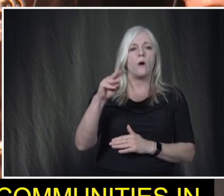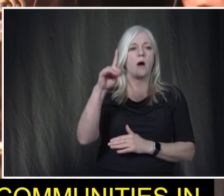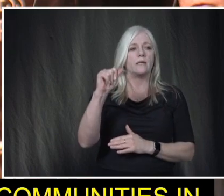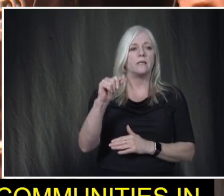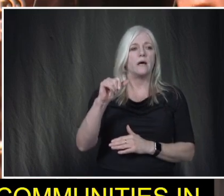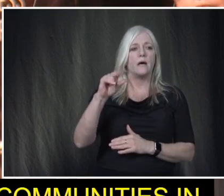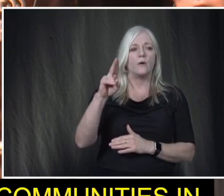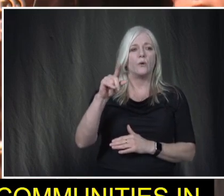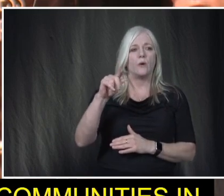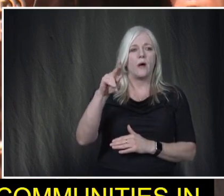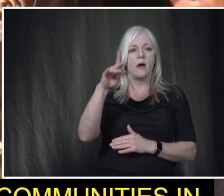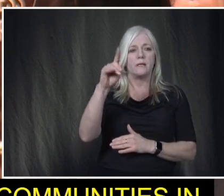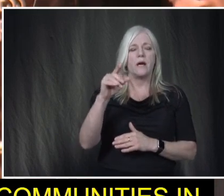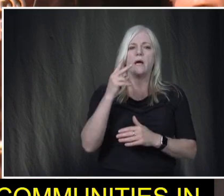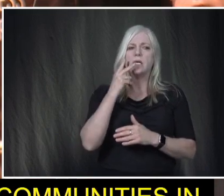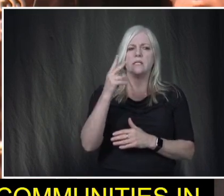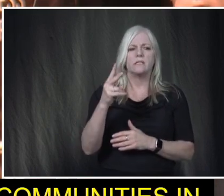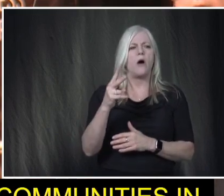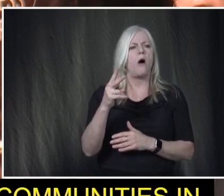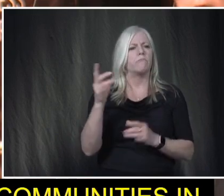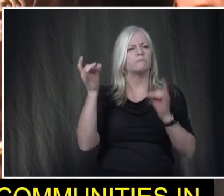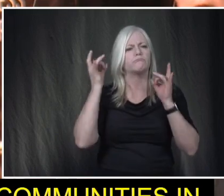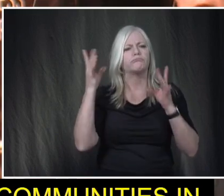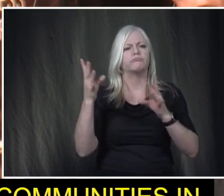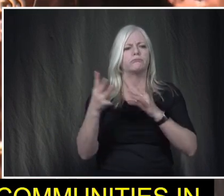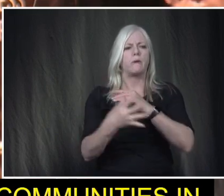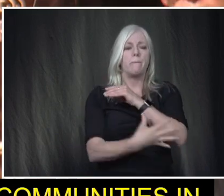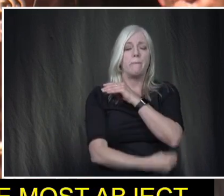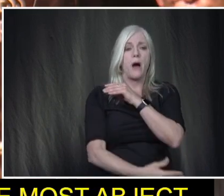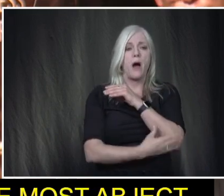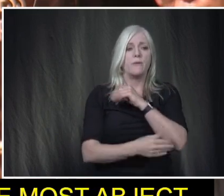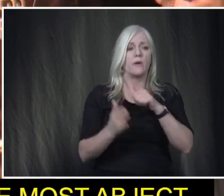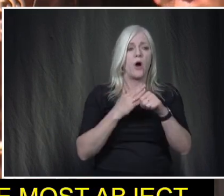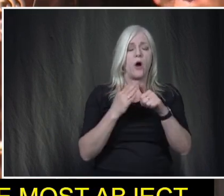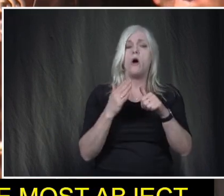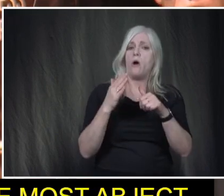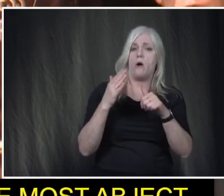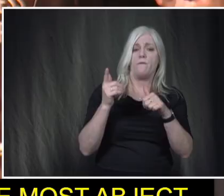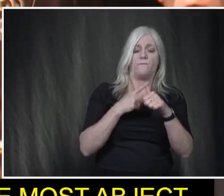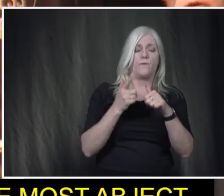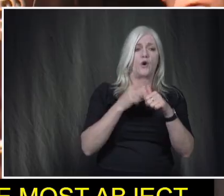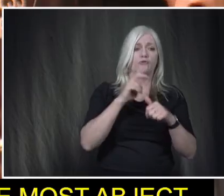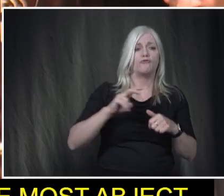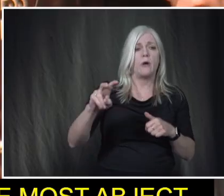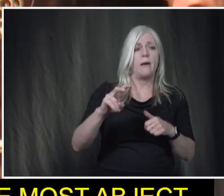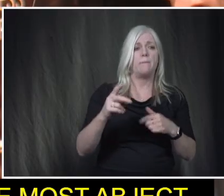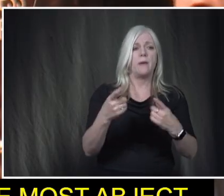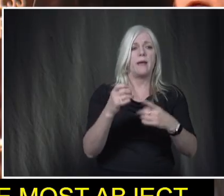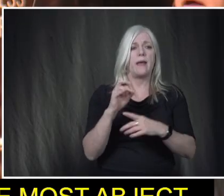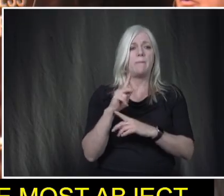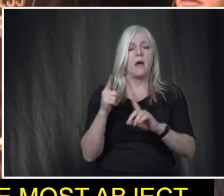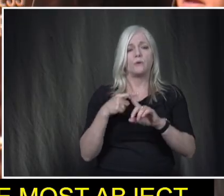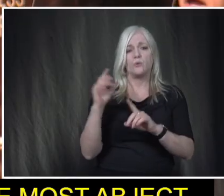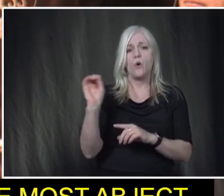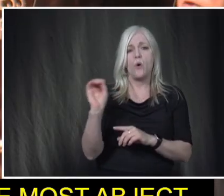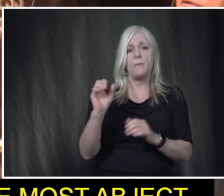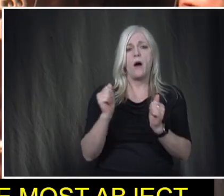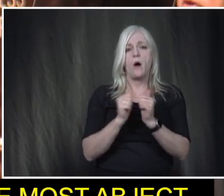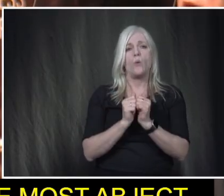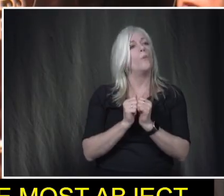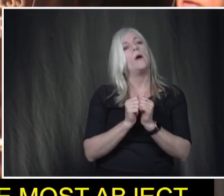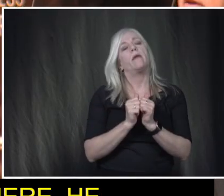saw the most abject of all poverty. On his first trip there, he returned to Omaha with an